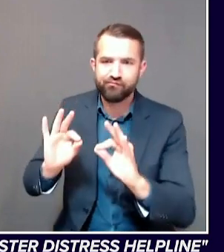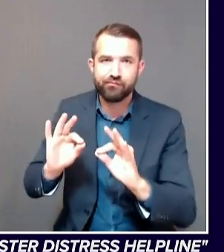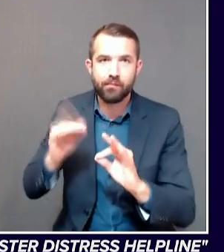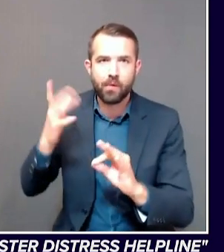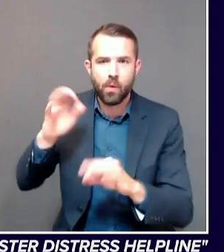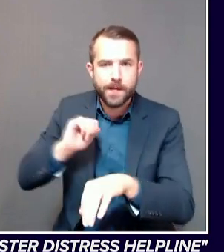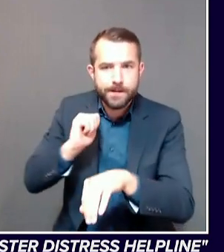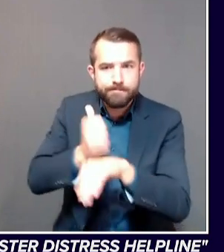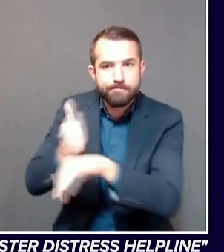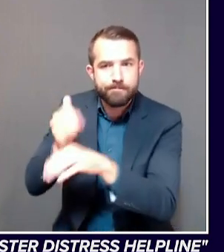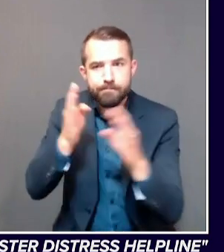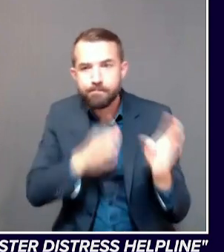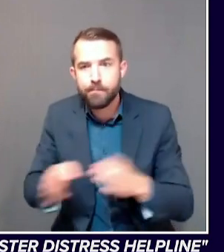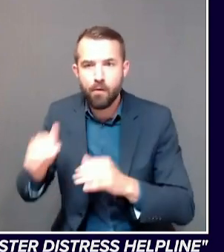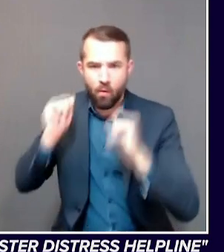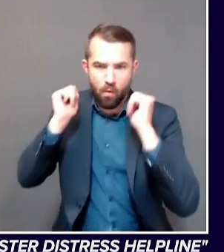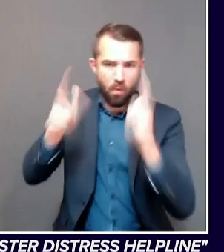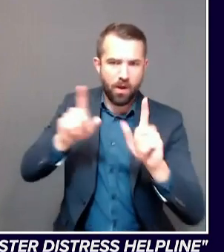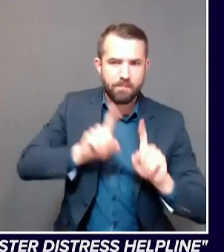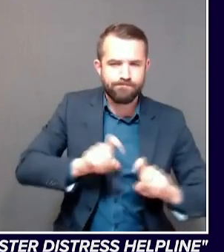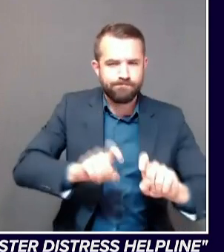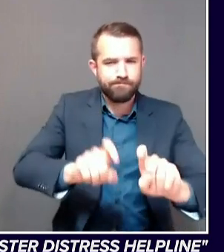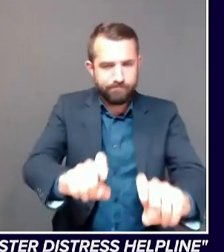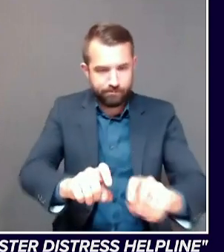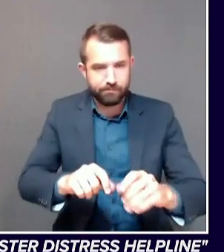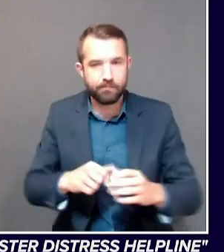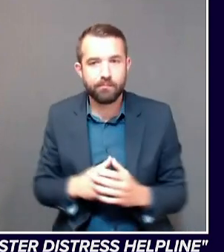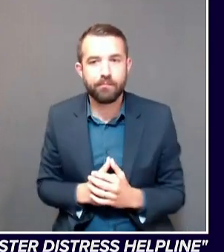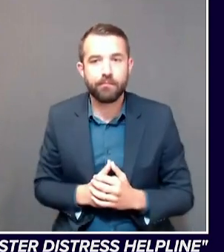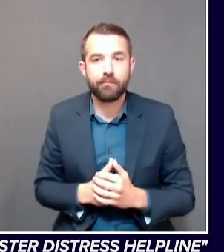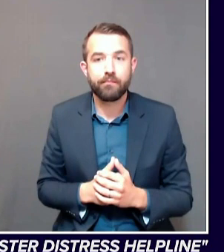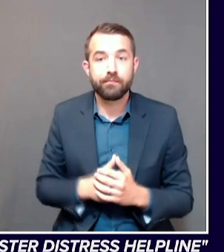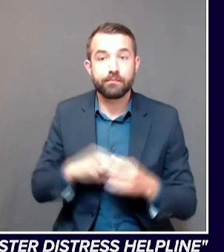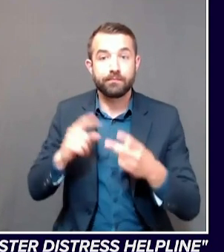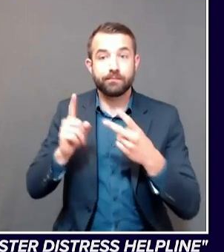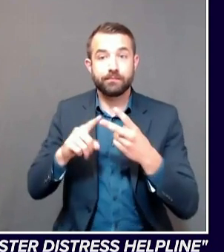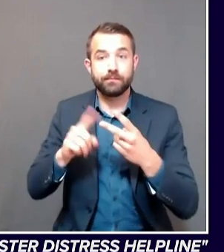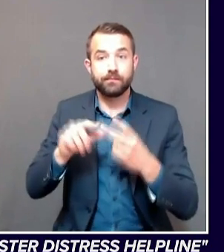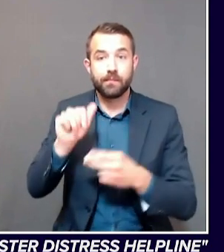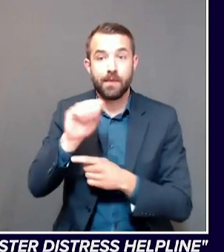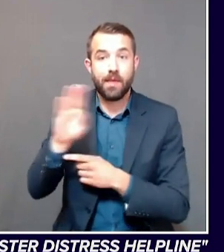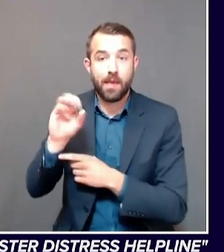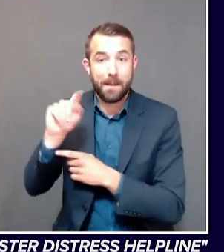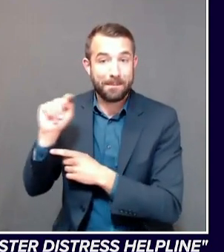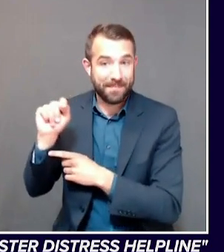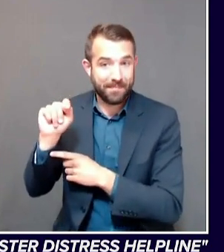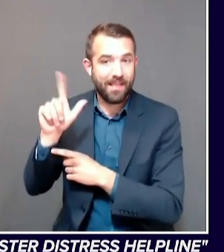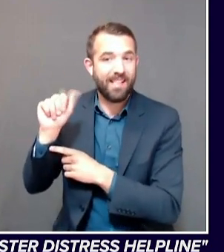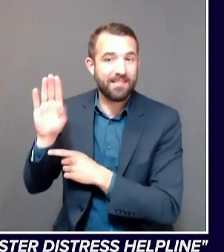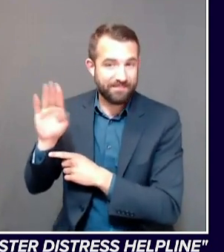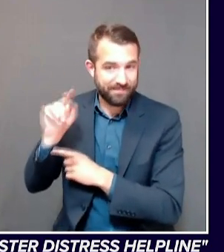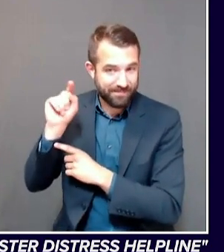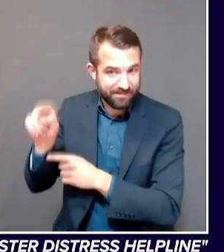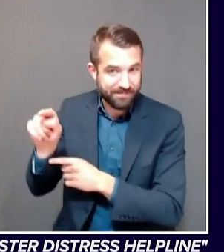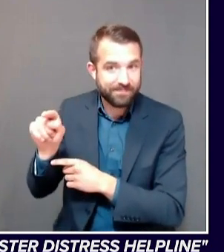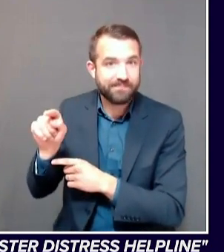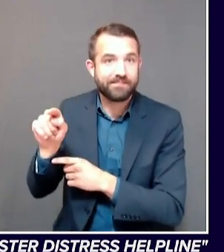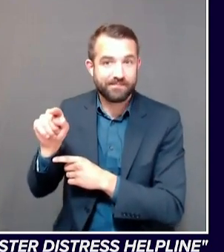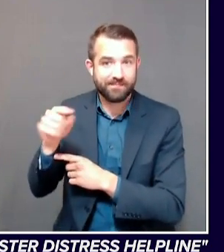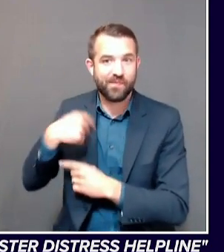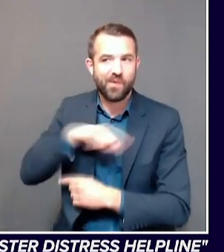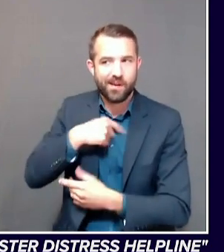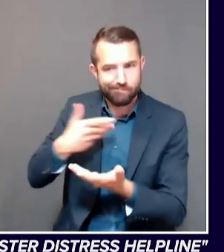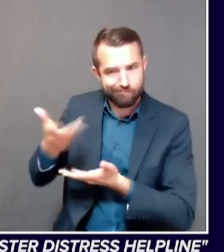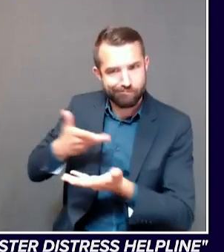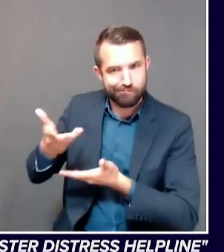universal testing of all of their employees. Also, at the Abbott Laboratories facility, similarly there, Maine